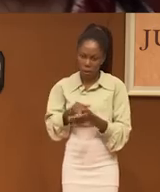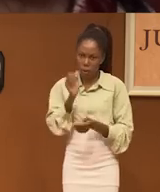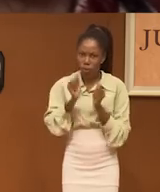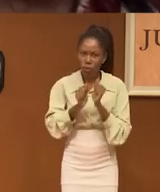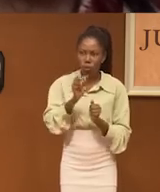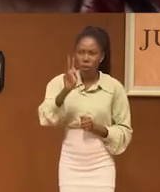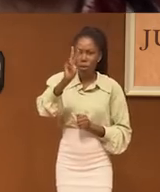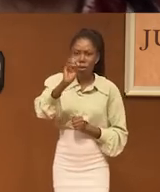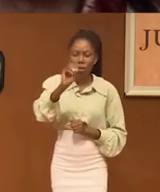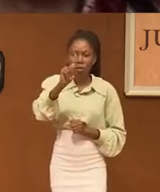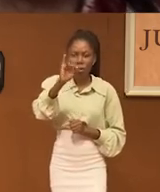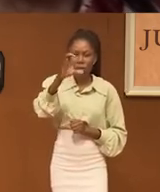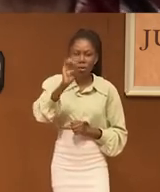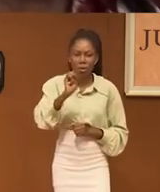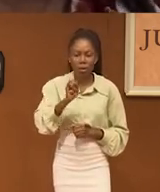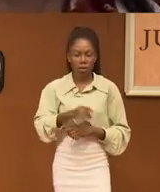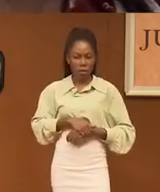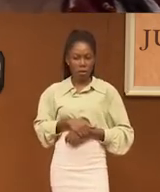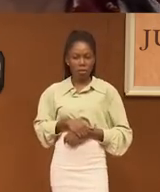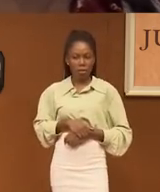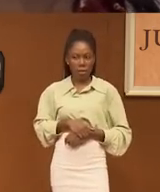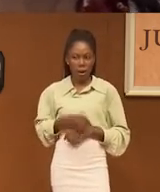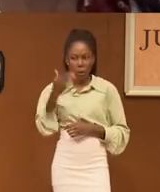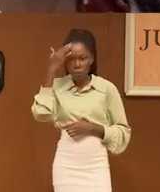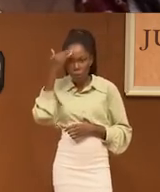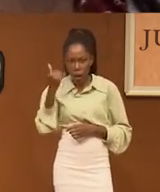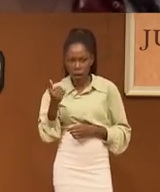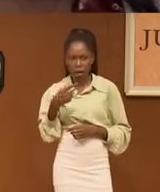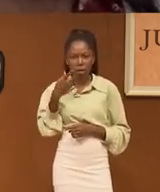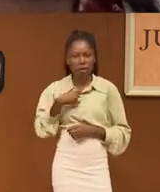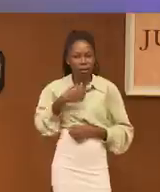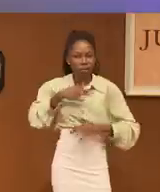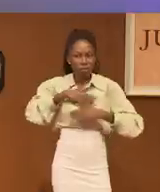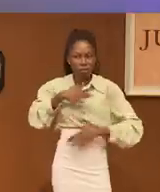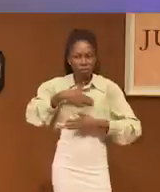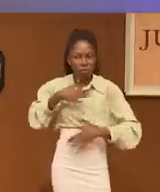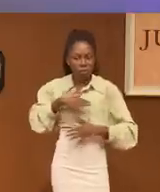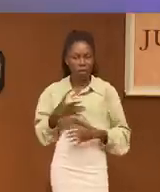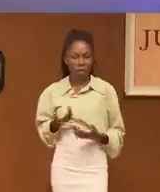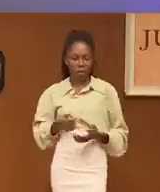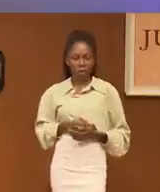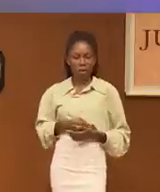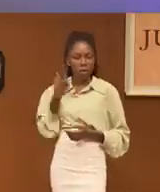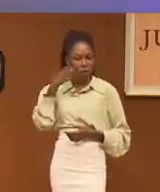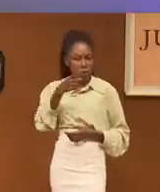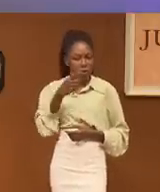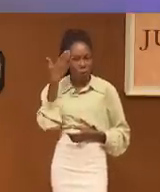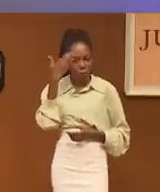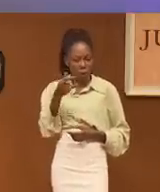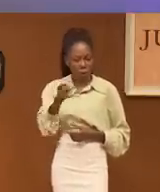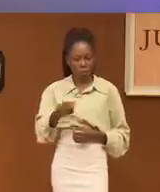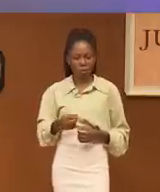Daddy, be calming. Just calm down. It's not all these things. You don't need all this. It's a situation of tenants and the landlord.